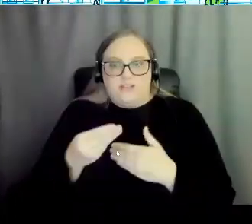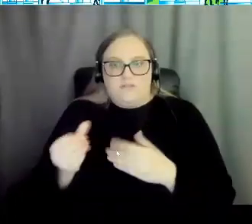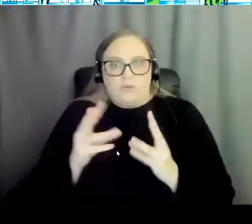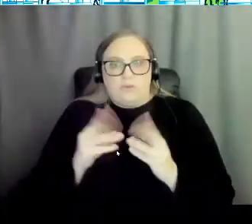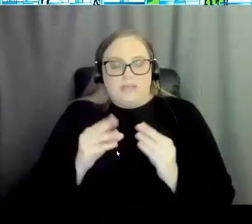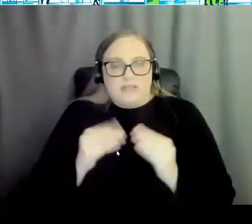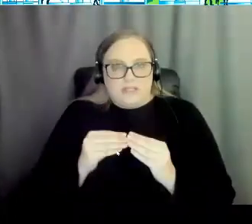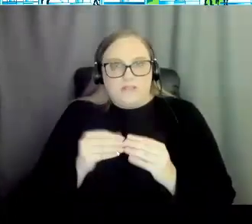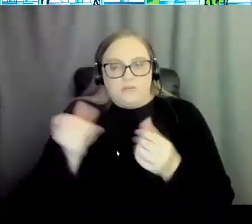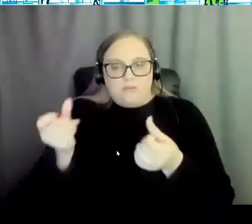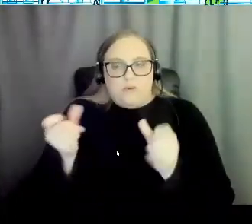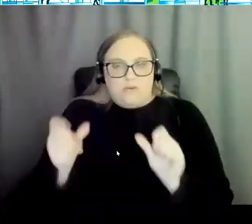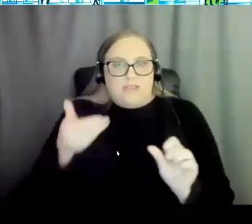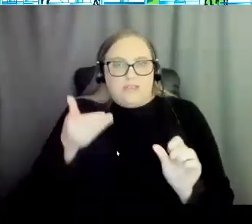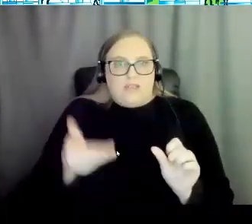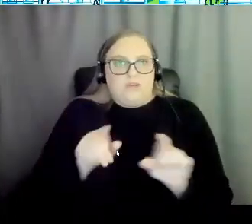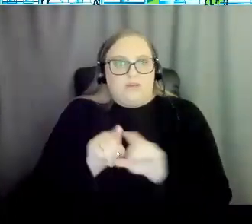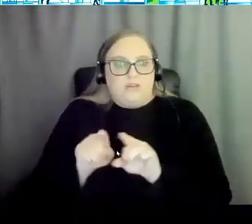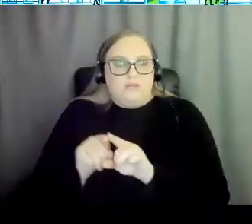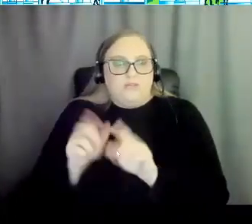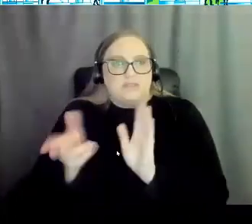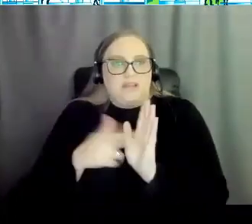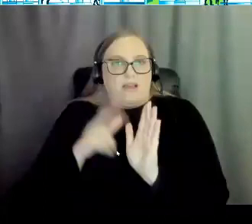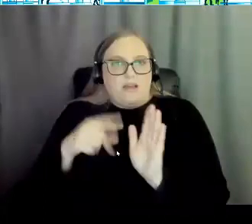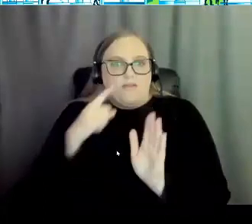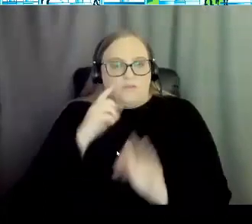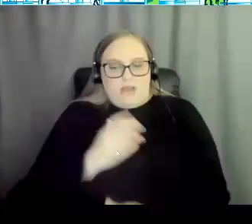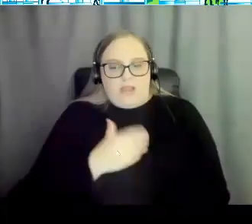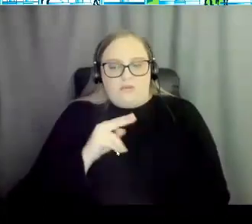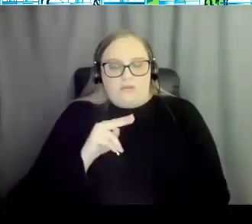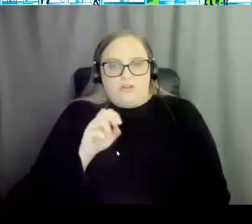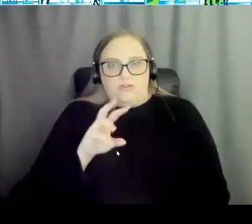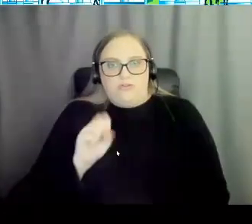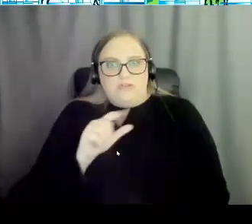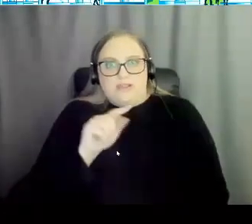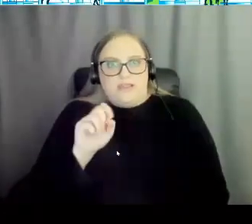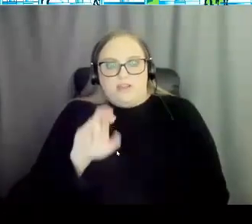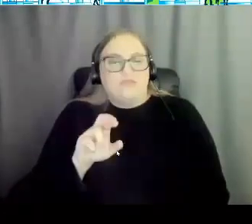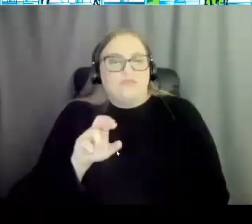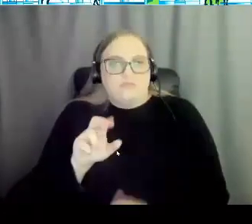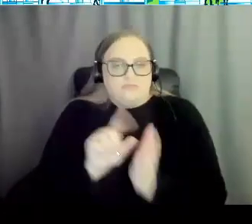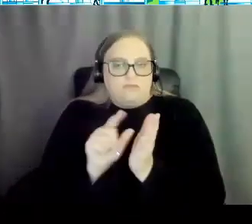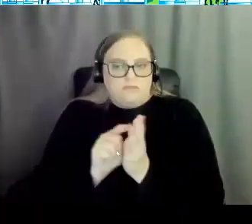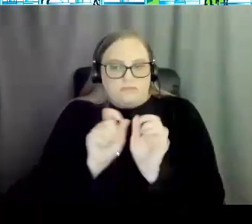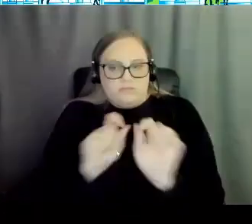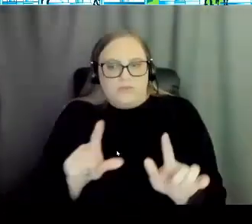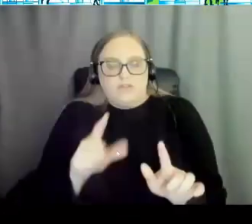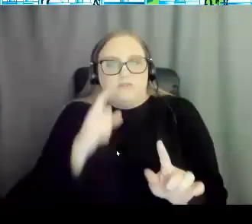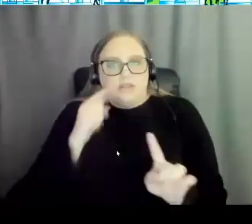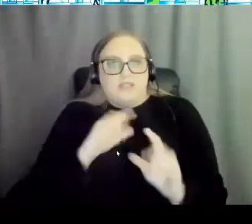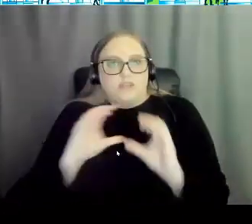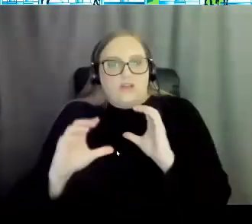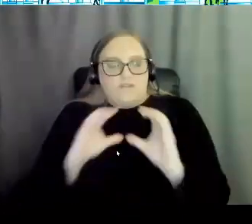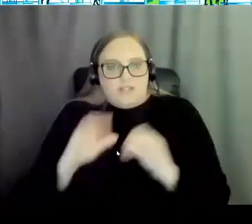posted there, and you can also sign up for our newsletter to find out when we're planning to have these conversations. And that website is a little bit